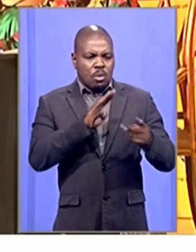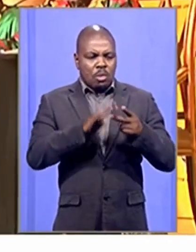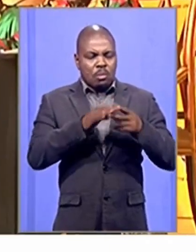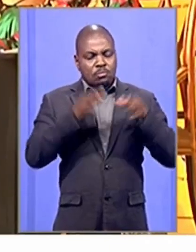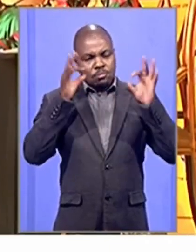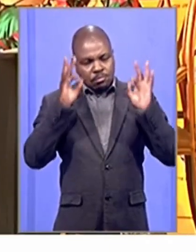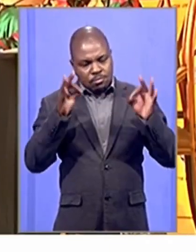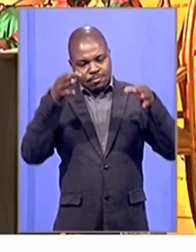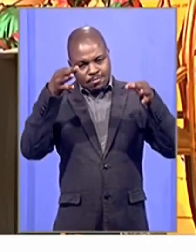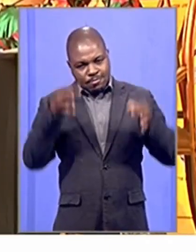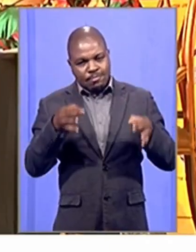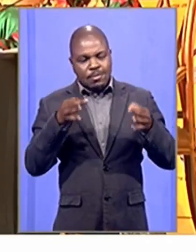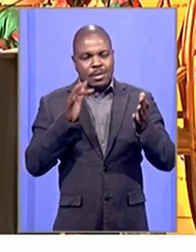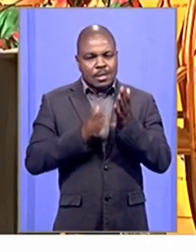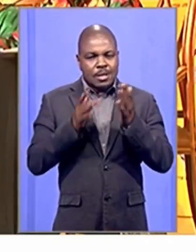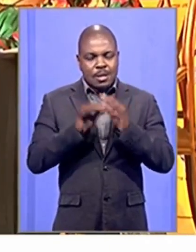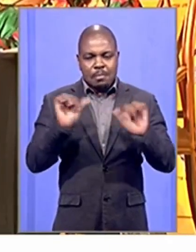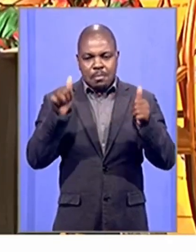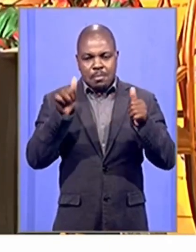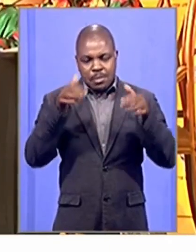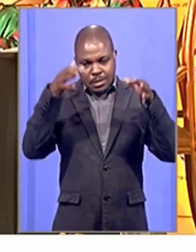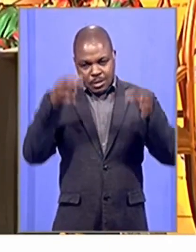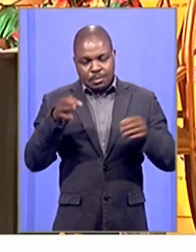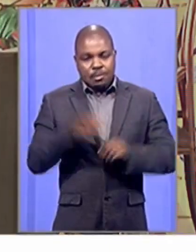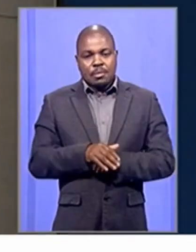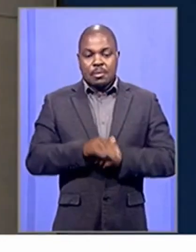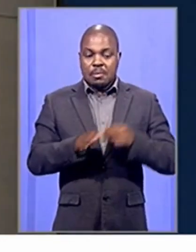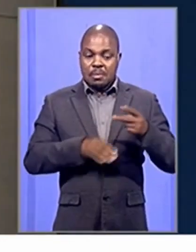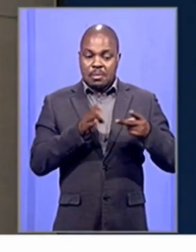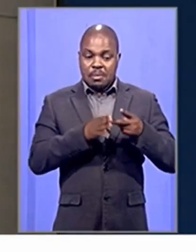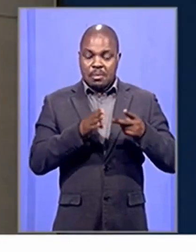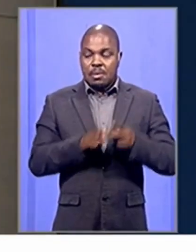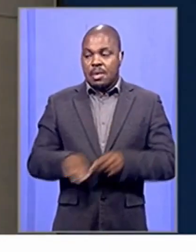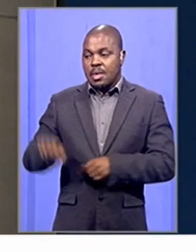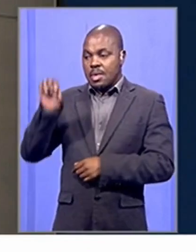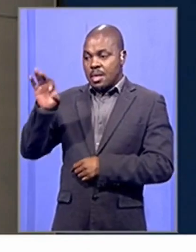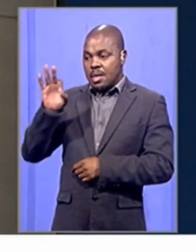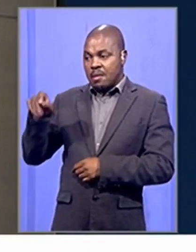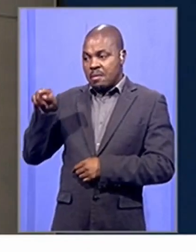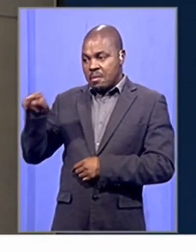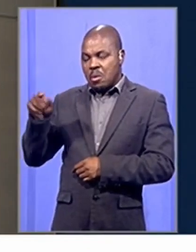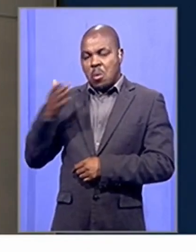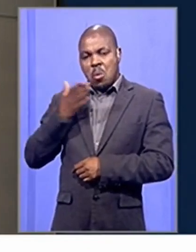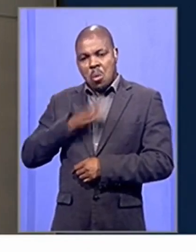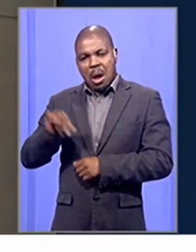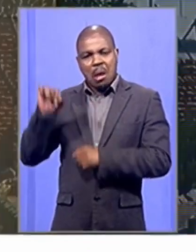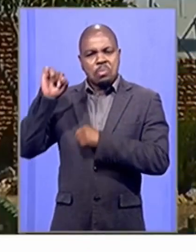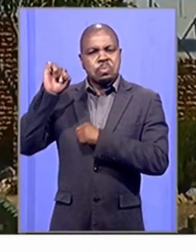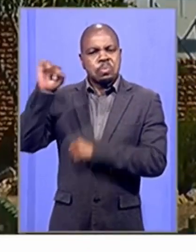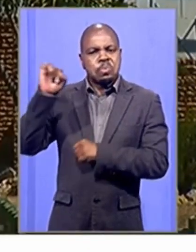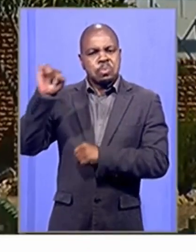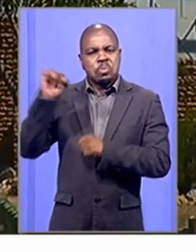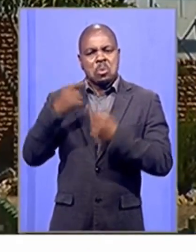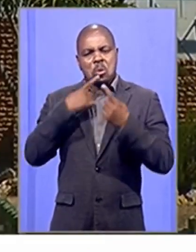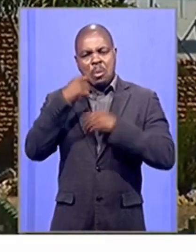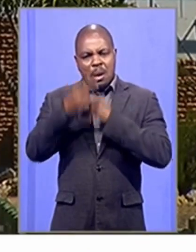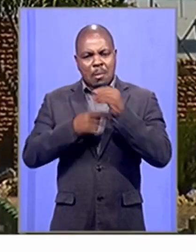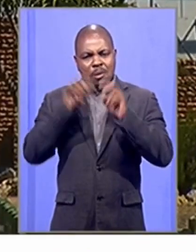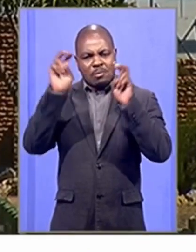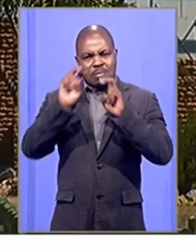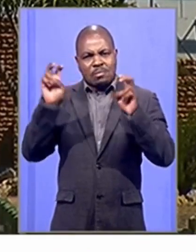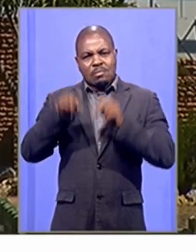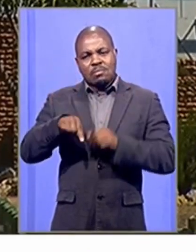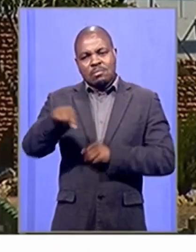tša maleba tša setekniki. O boetse a sola maikemišitšo a EFF a go ipelaetša kgahlano le mathata a kabo ya